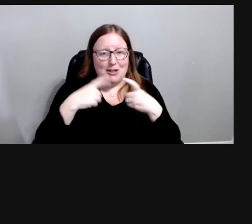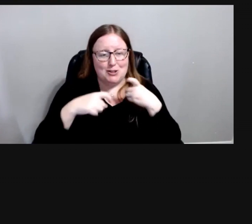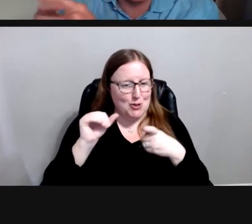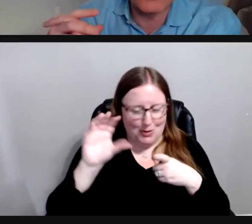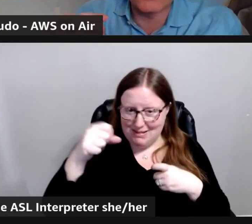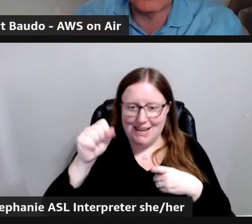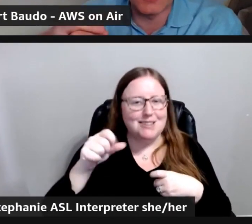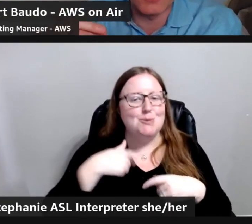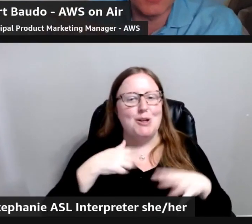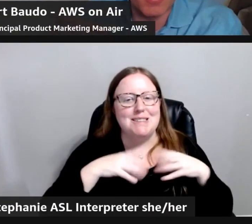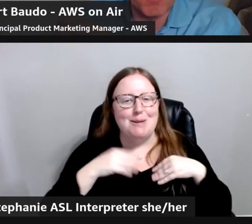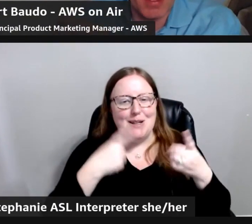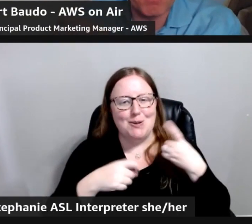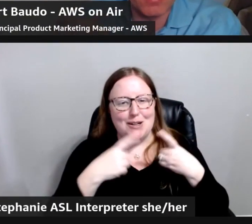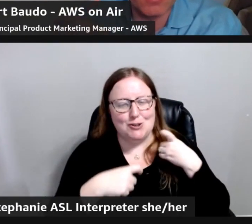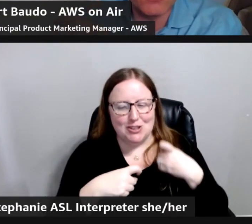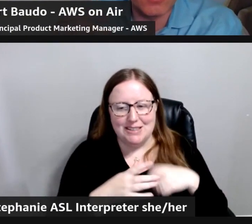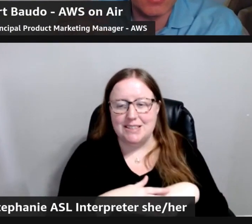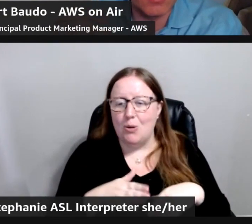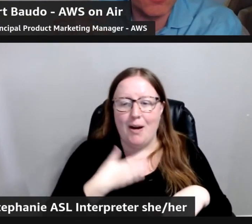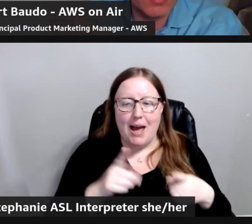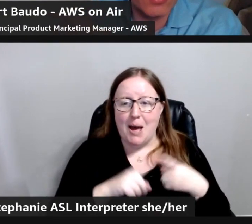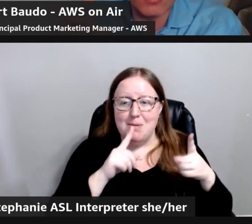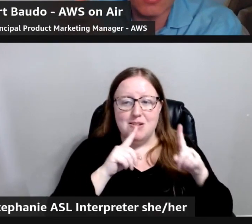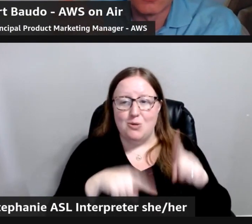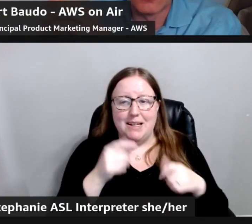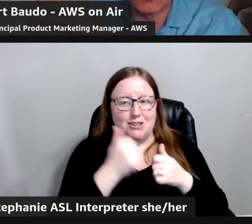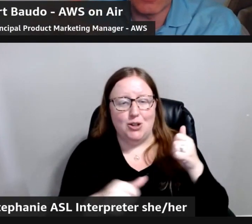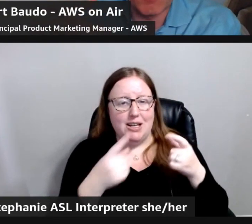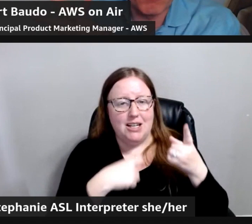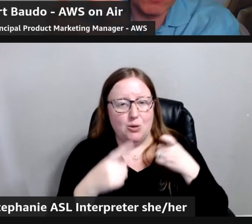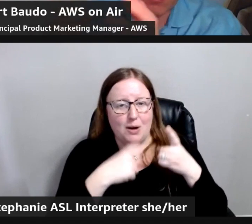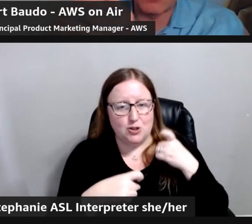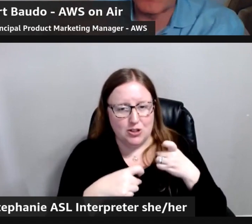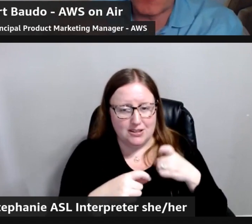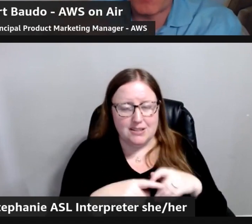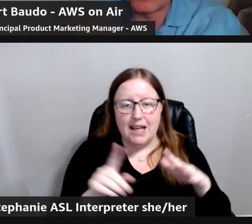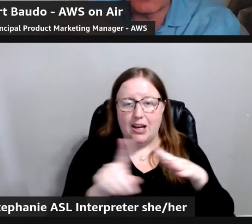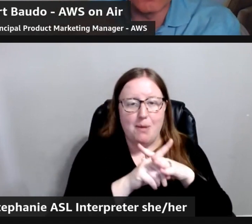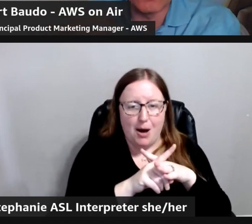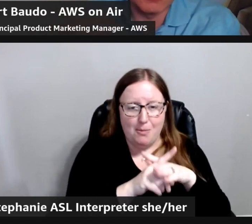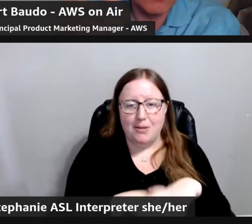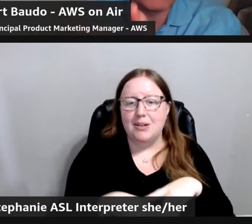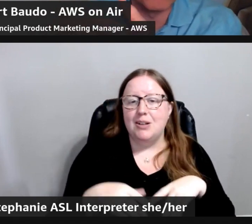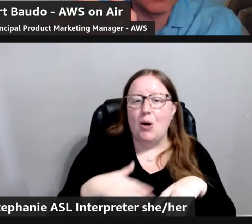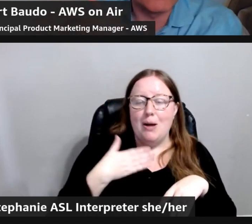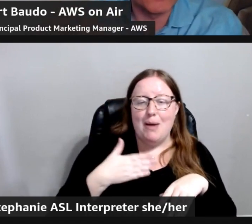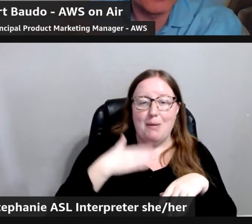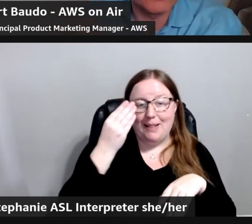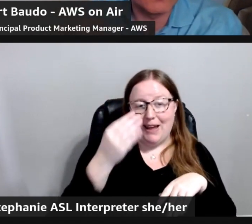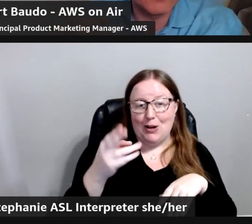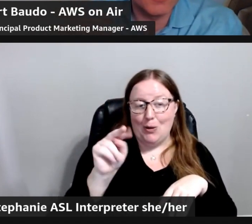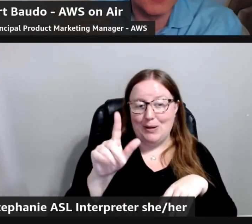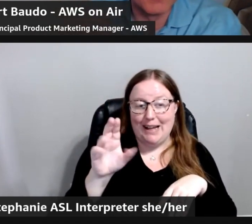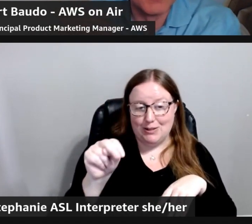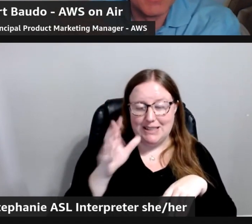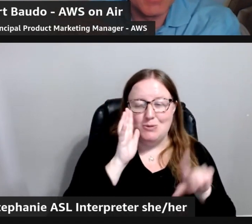are taking questions, and I'm happy to answer any questions that come up, or I'm happy to tell you that Nelson will answer